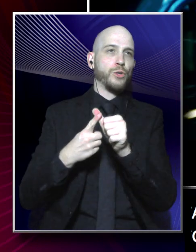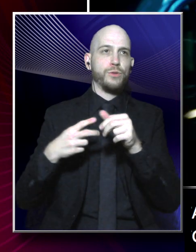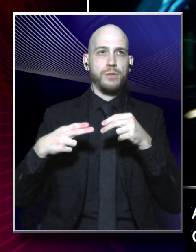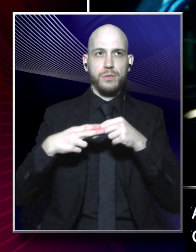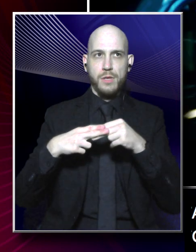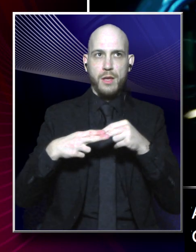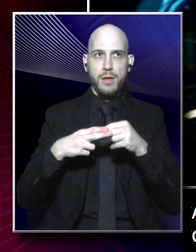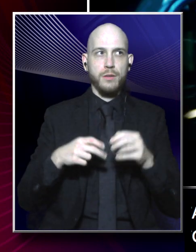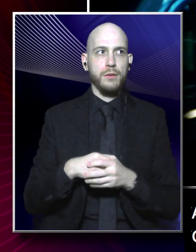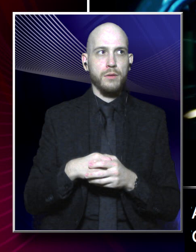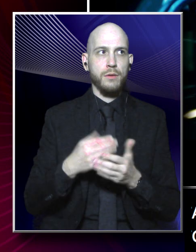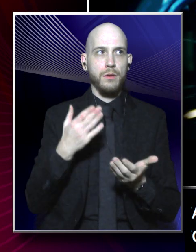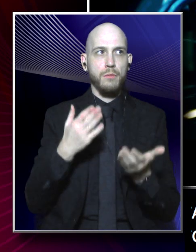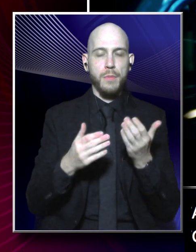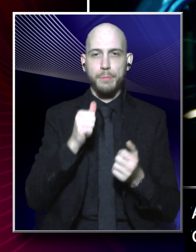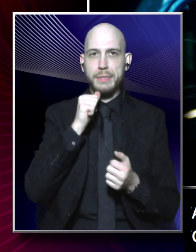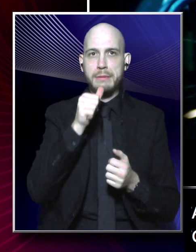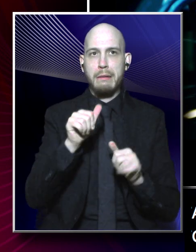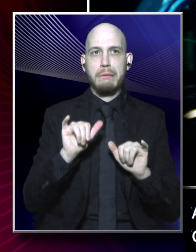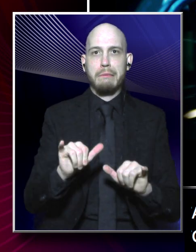Whoa. Or not.